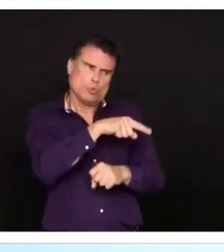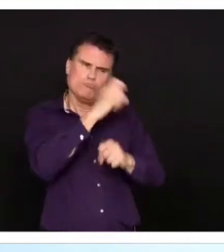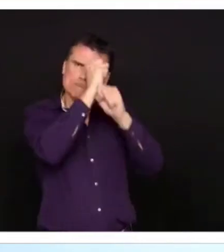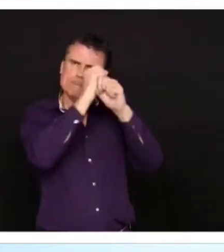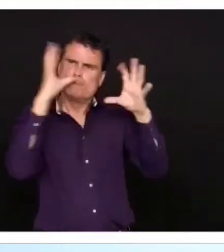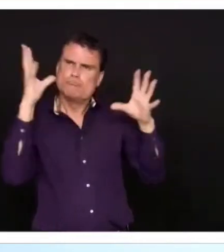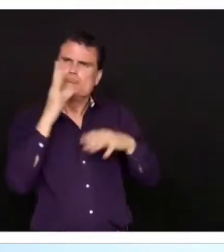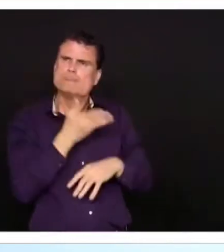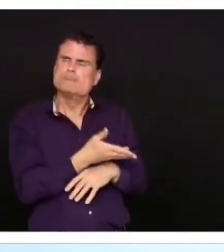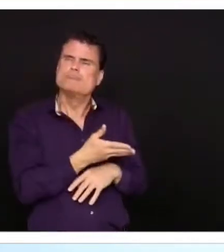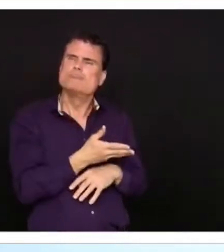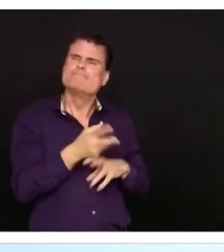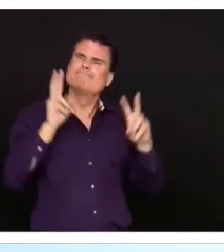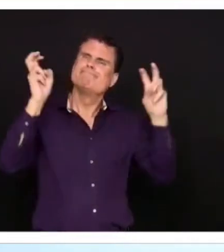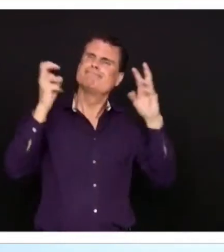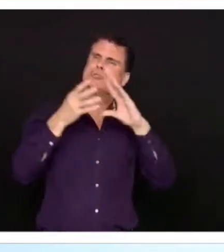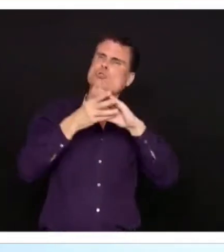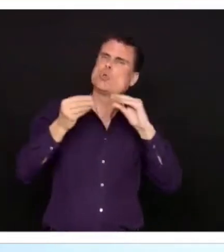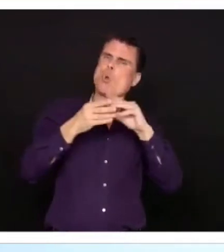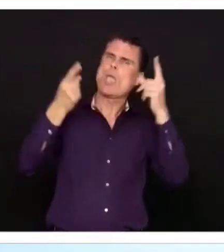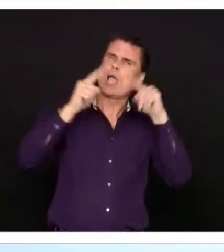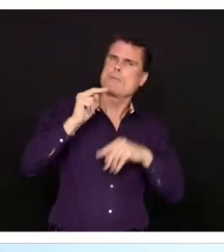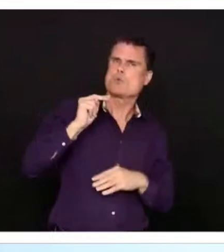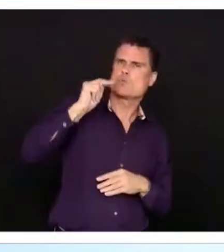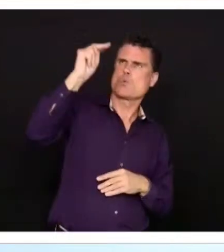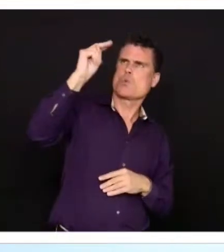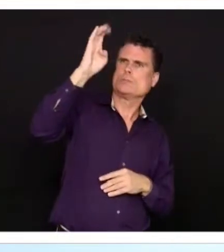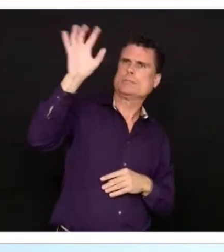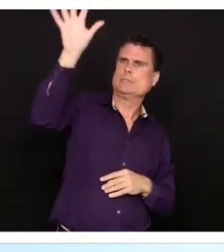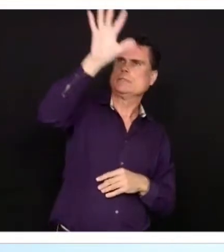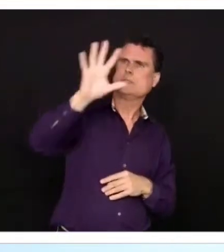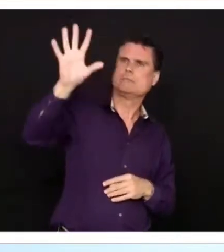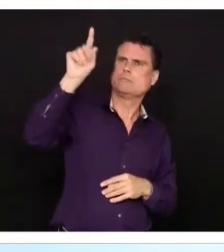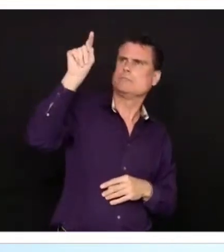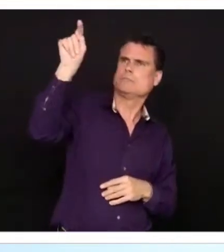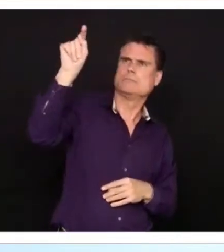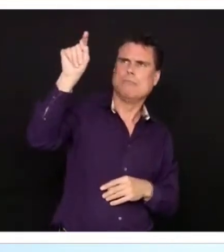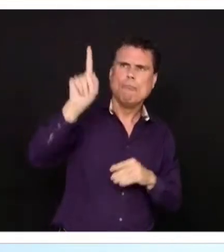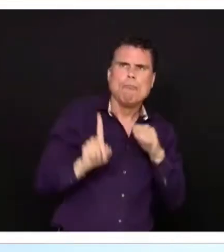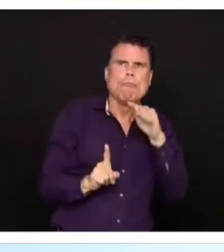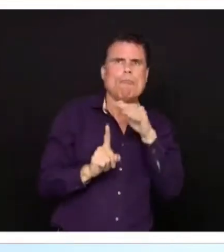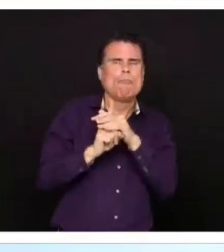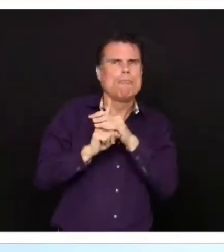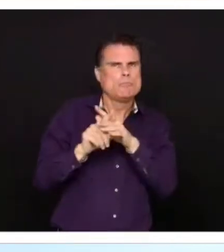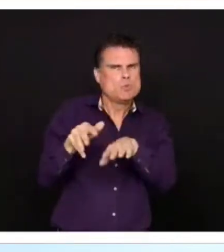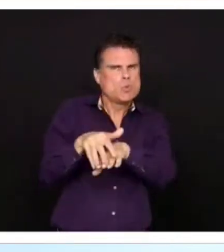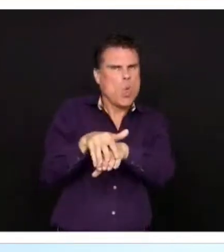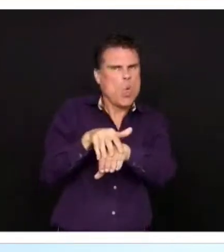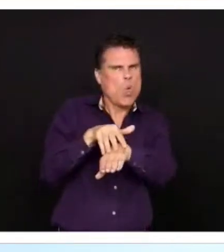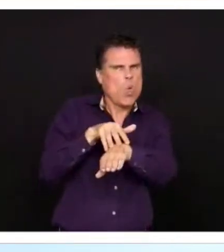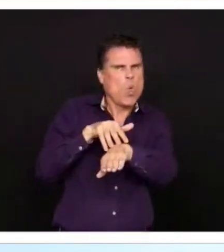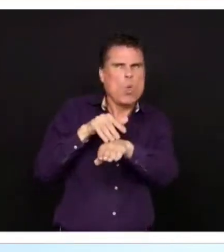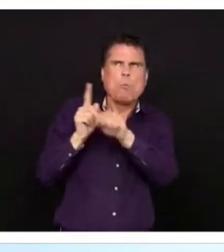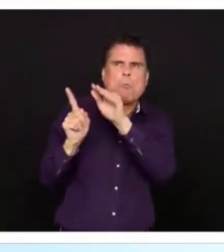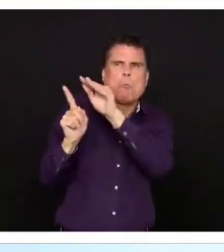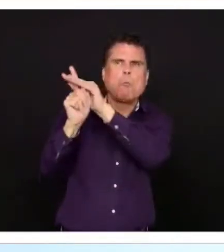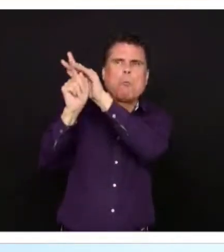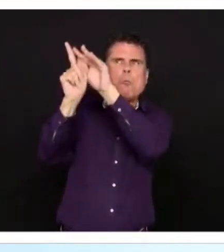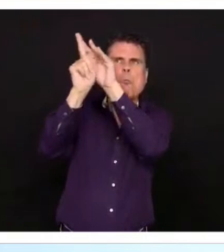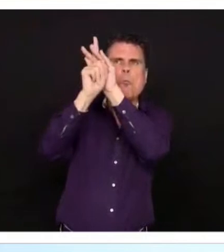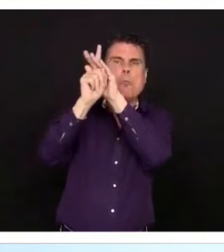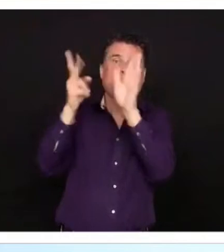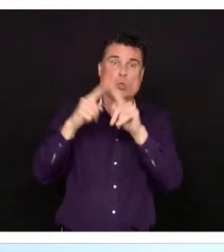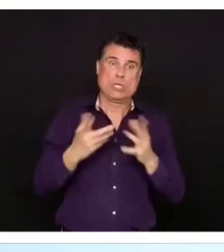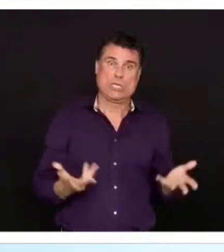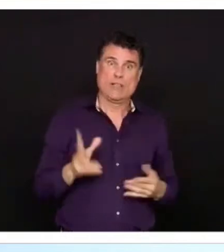in a day is 4 that have been reported. We know only about 1% of our population has been tested. And right now we